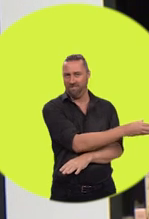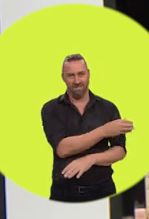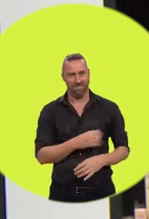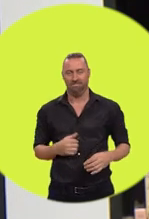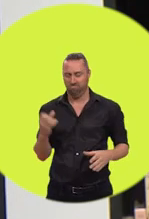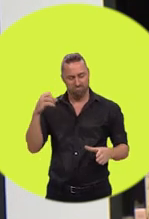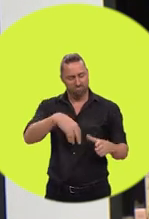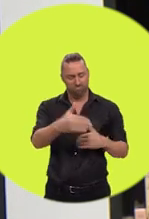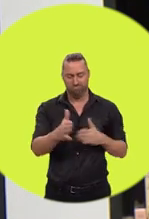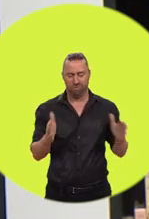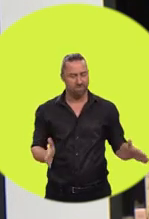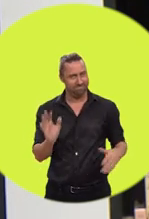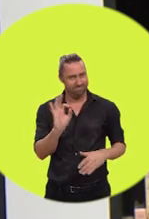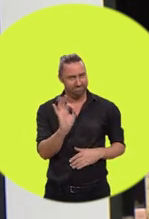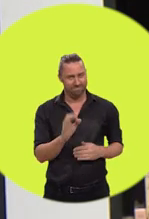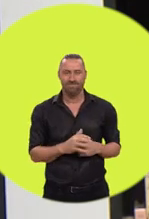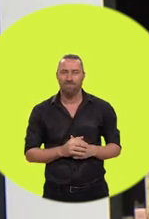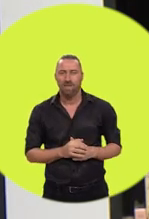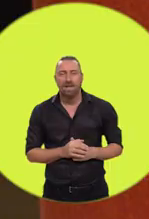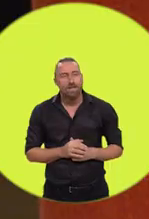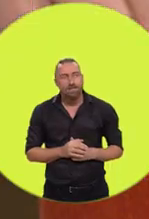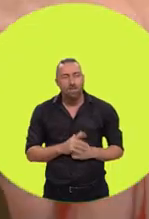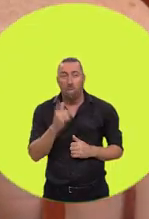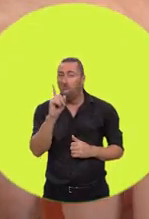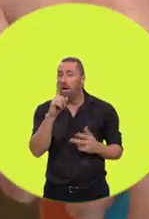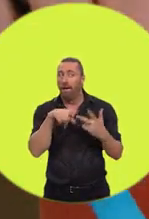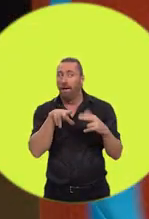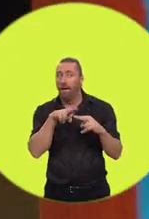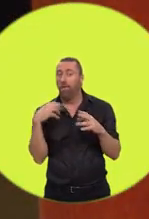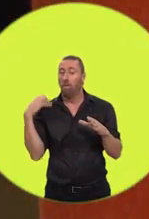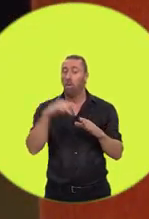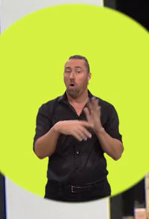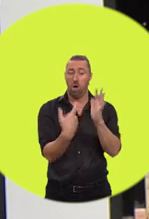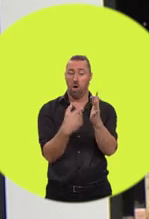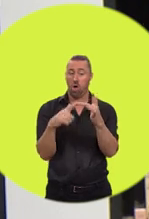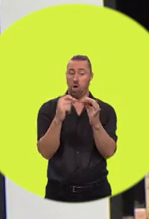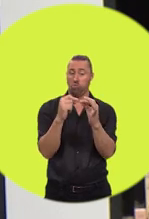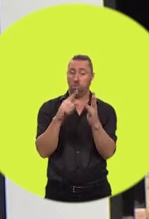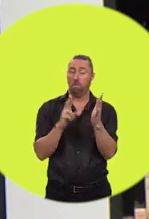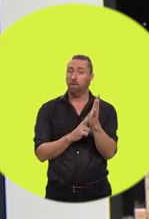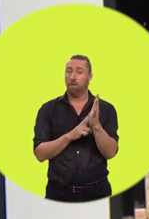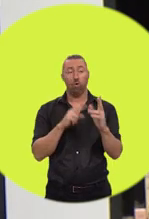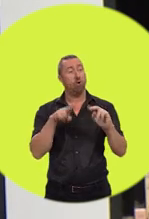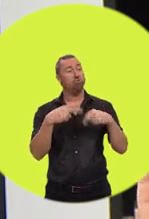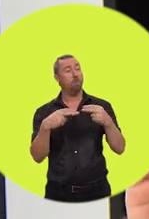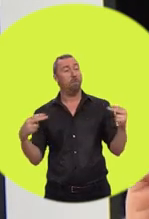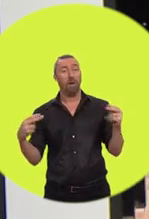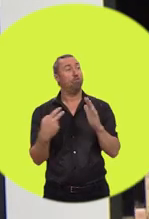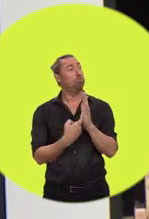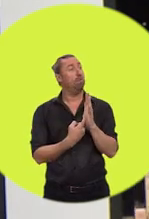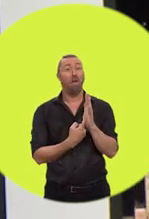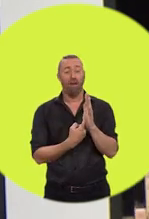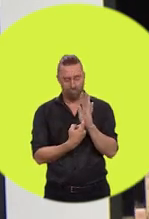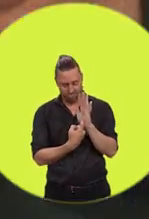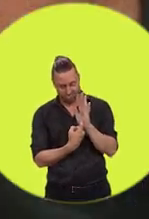that into the box. Maybe I could try a ribbon. Ribbon has R at